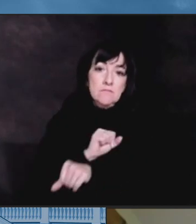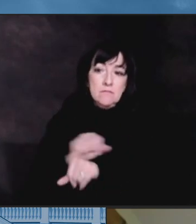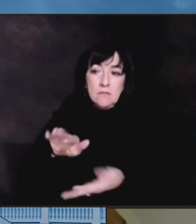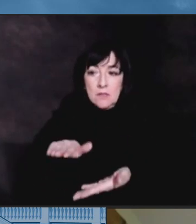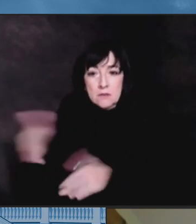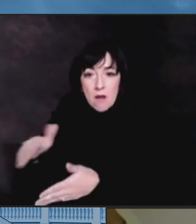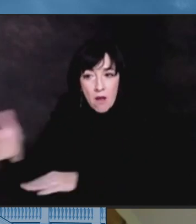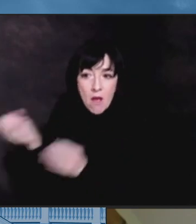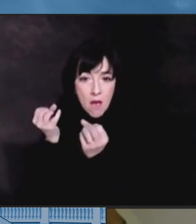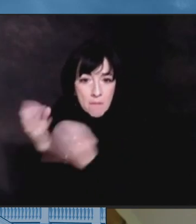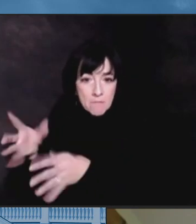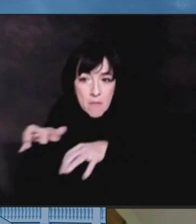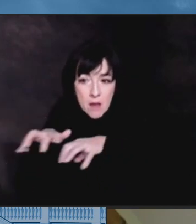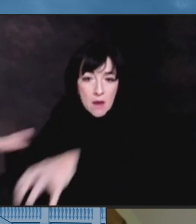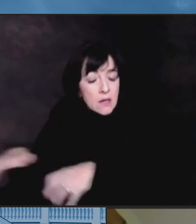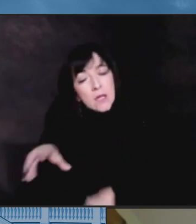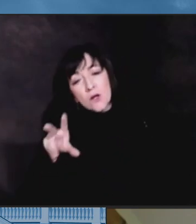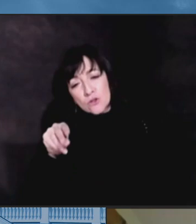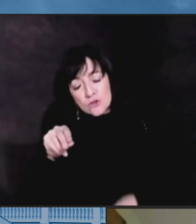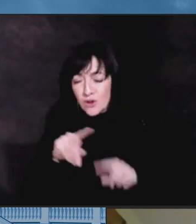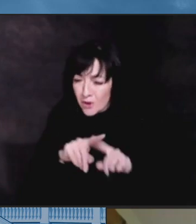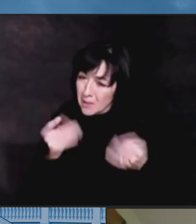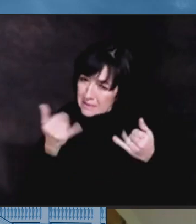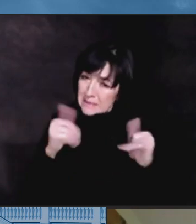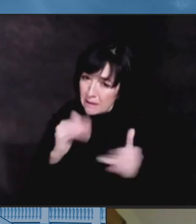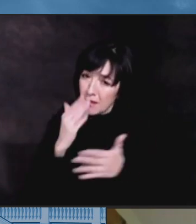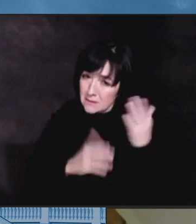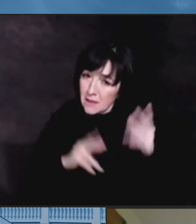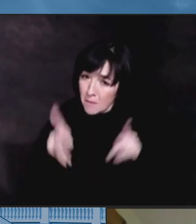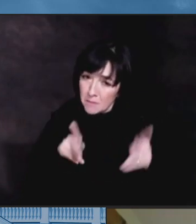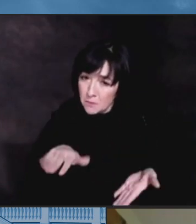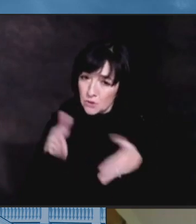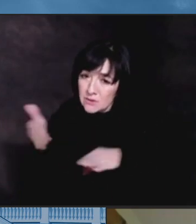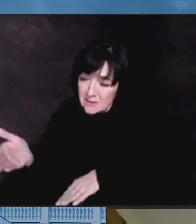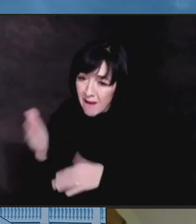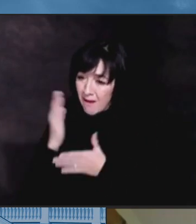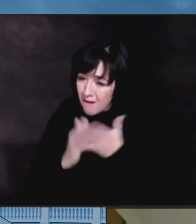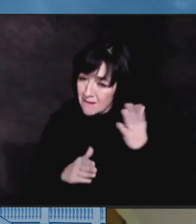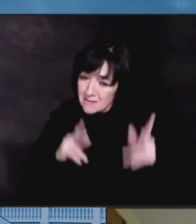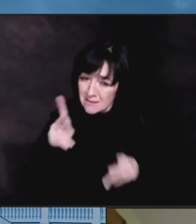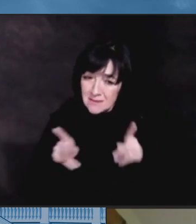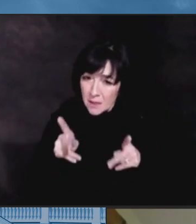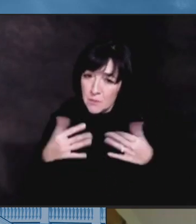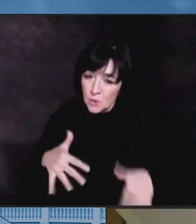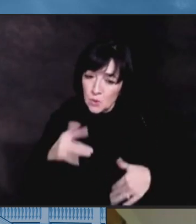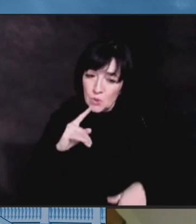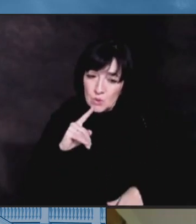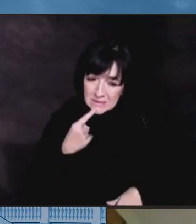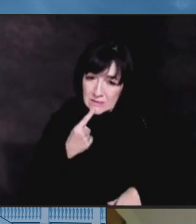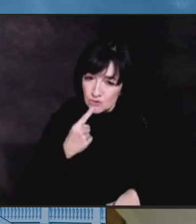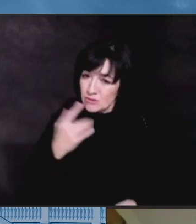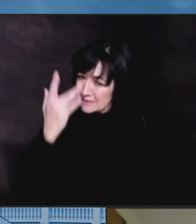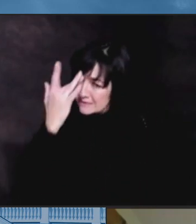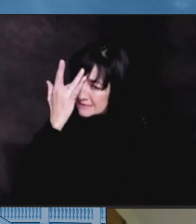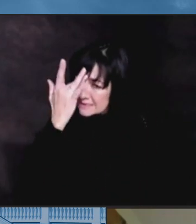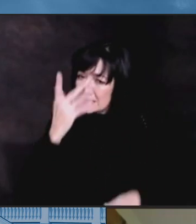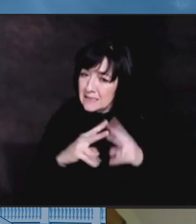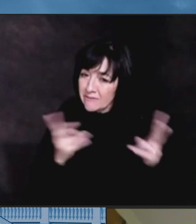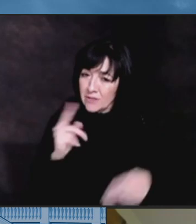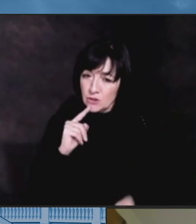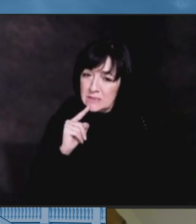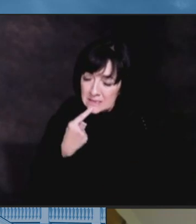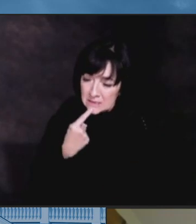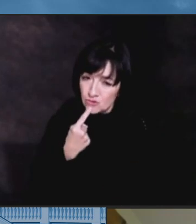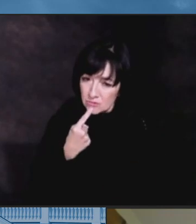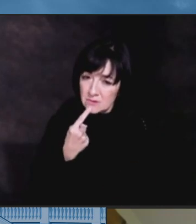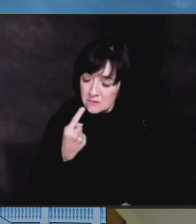have far too many people who are too sick and who are succumbing to this illness than